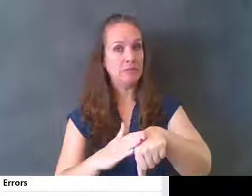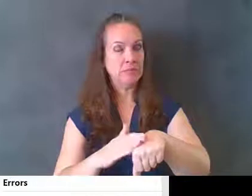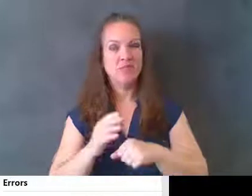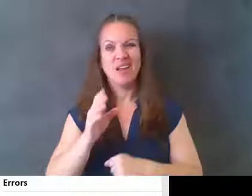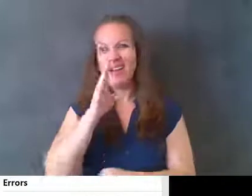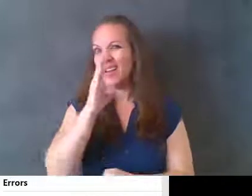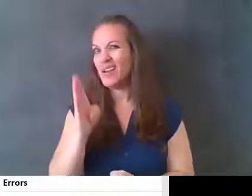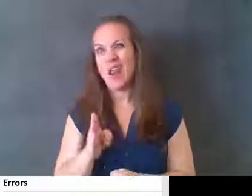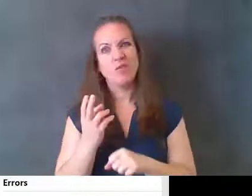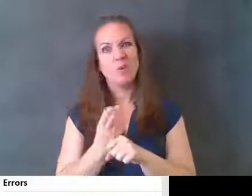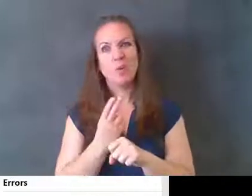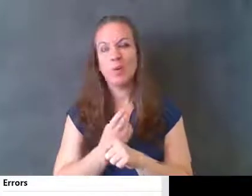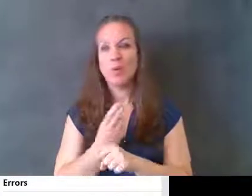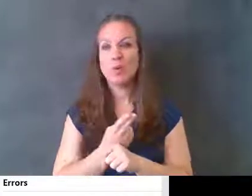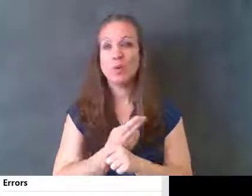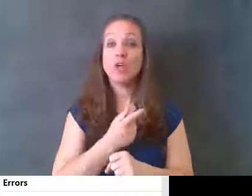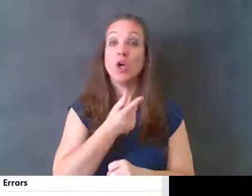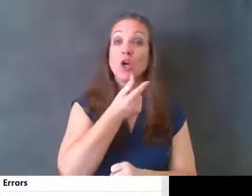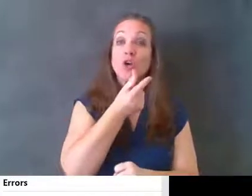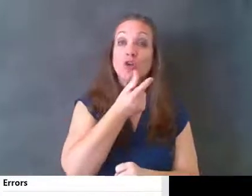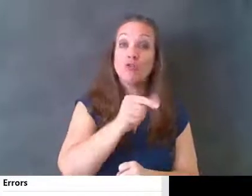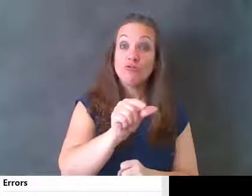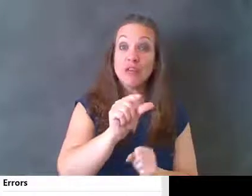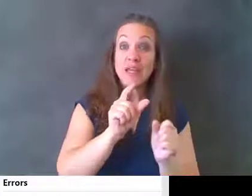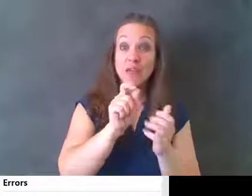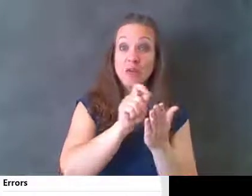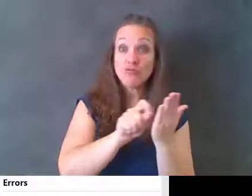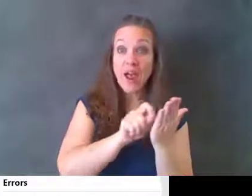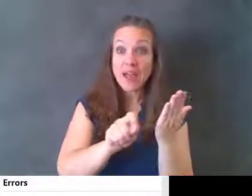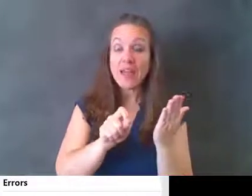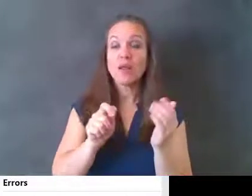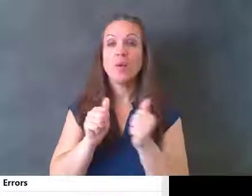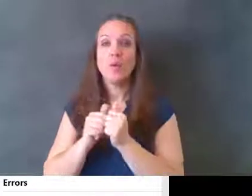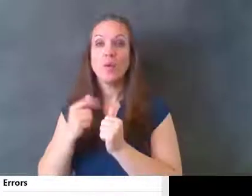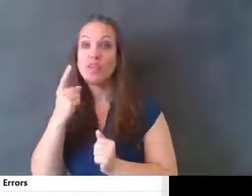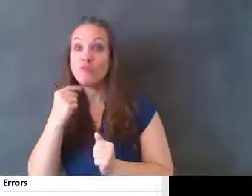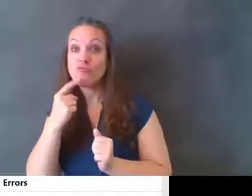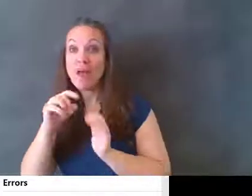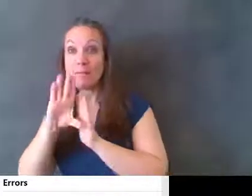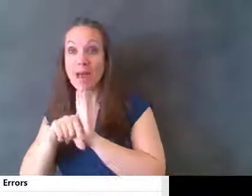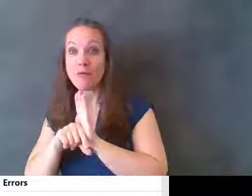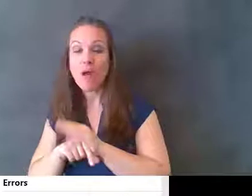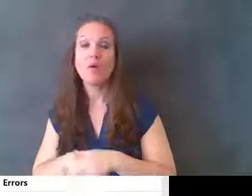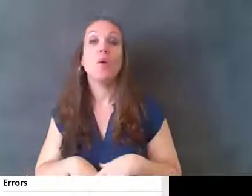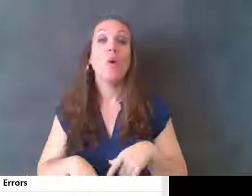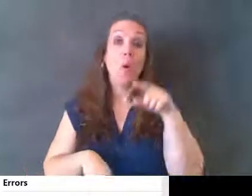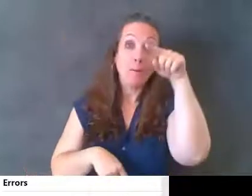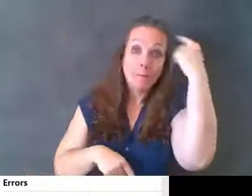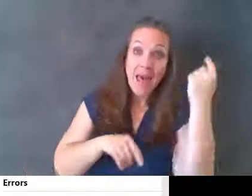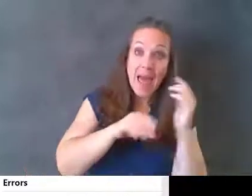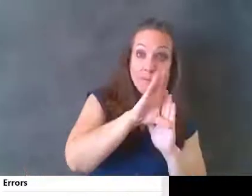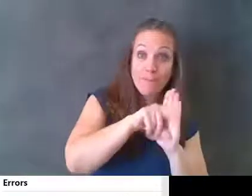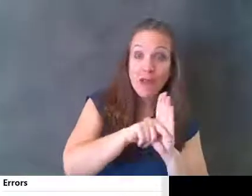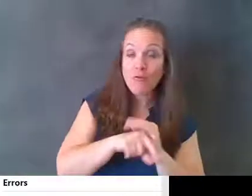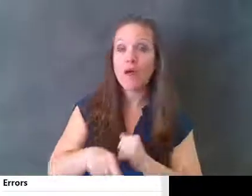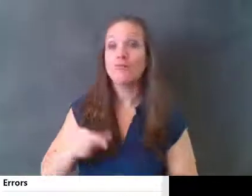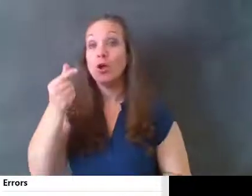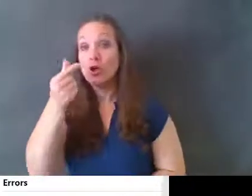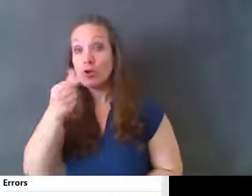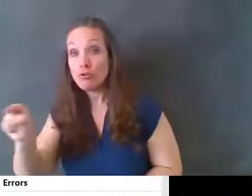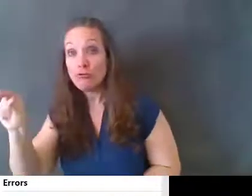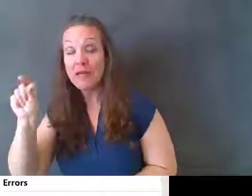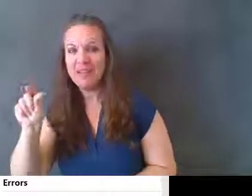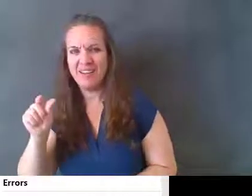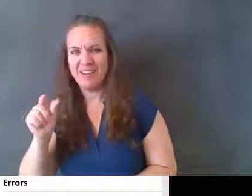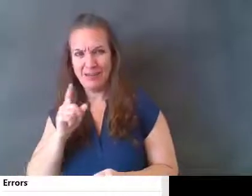want to have like a green text on a red background or green text on a black background. Those things are going to be universally hard to